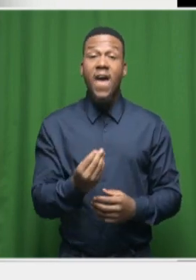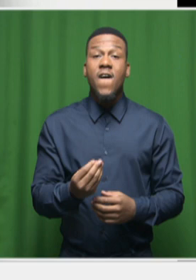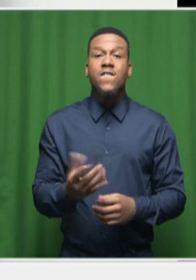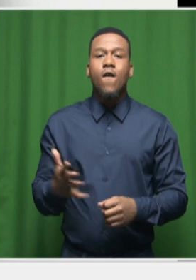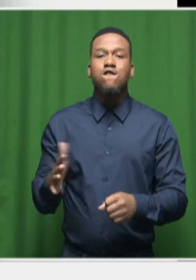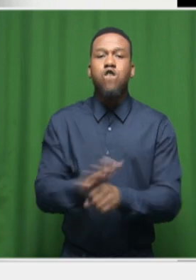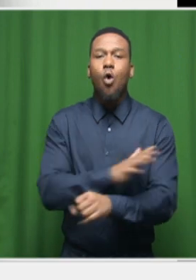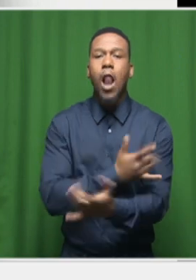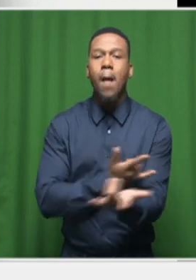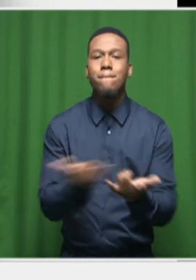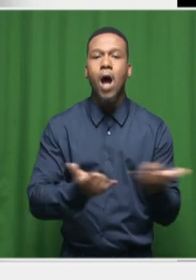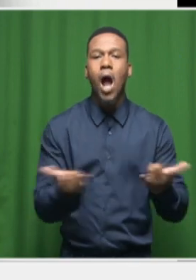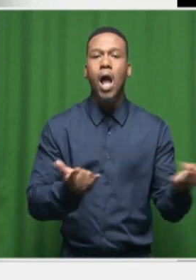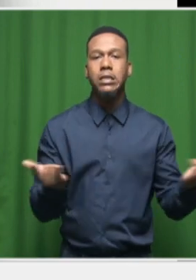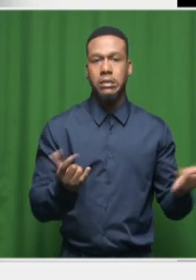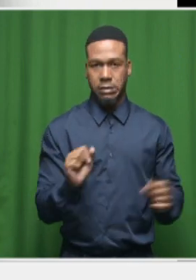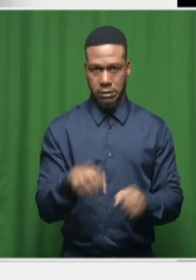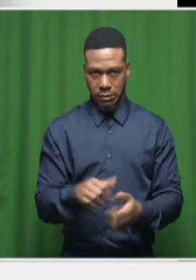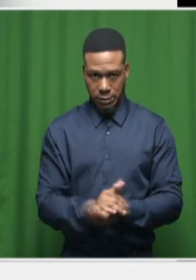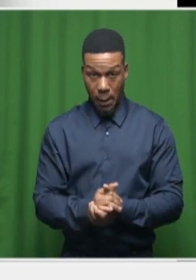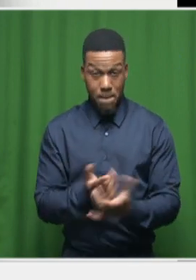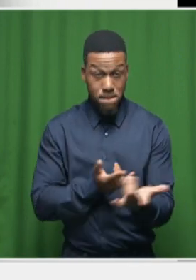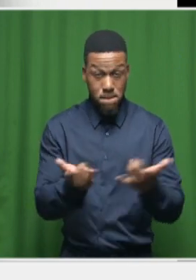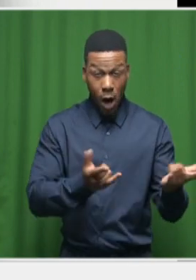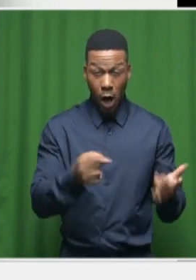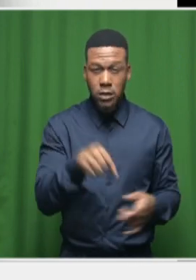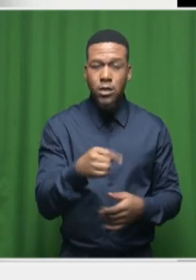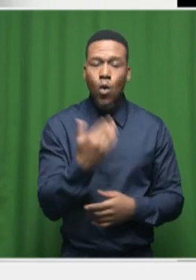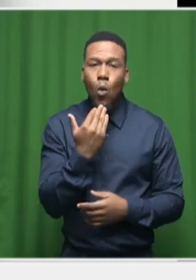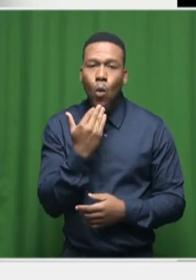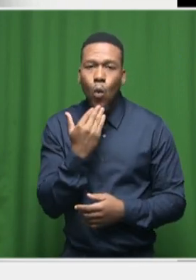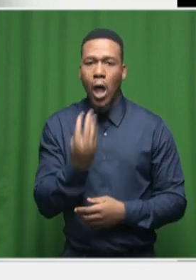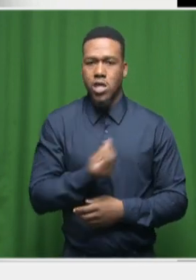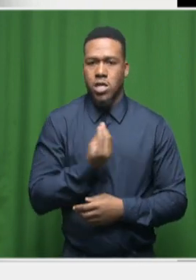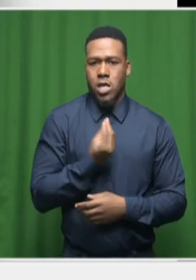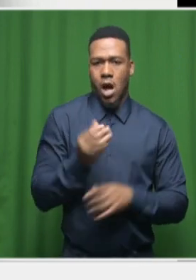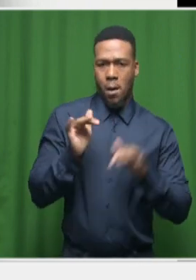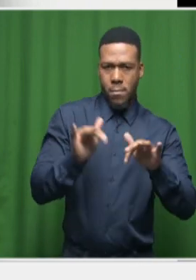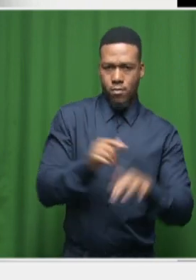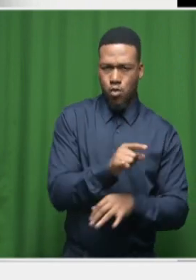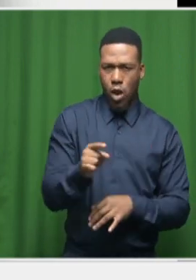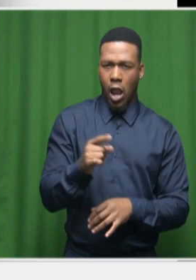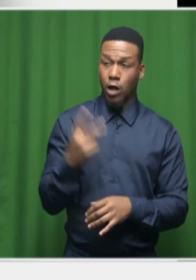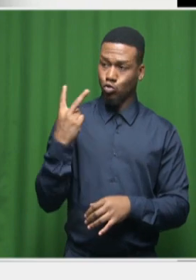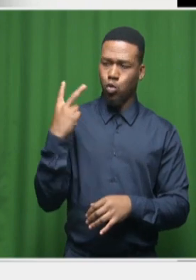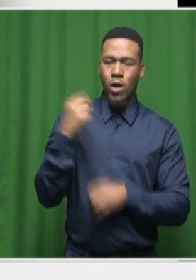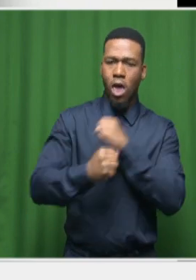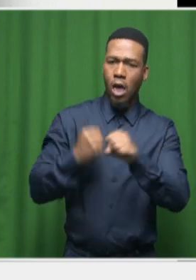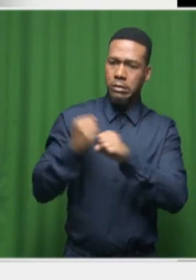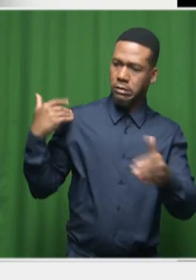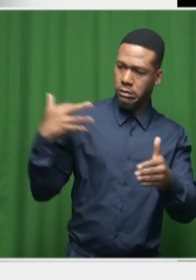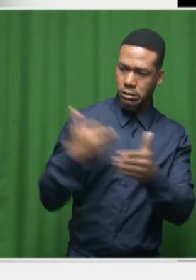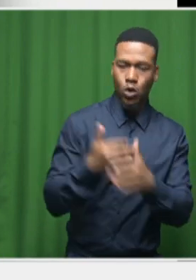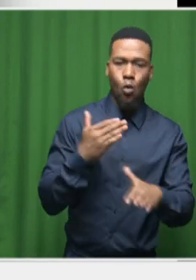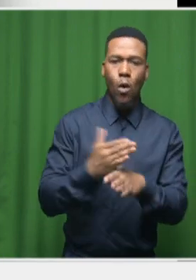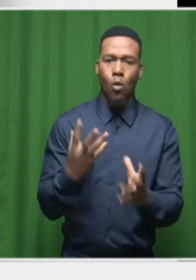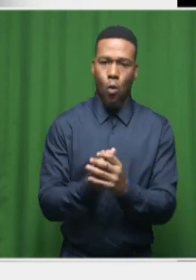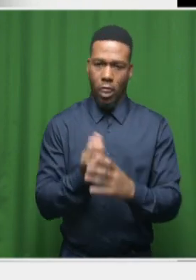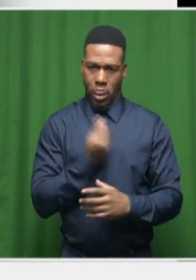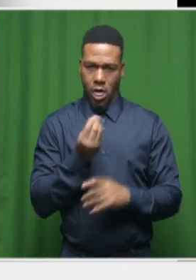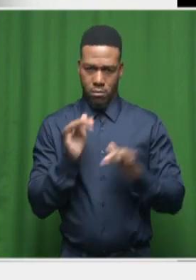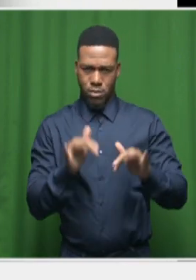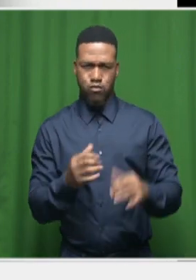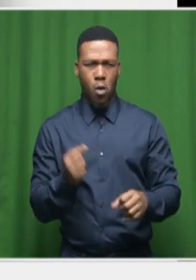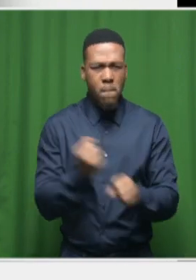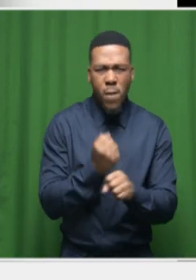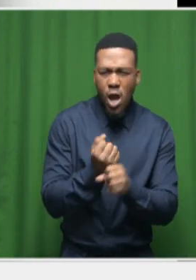the marketplace is made up by young people that we've been working with for the last 2 years in terms of their product offering, designing